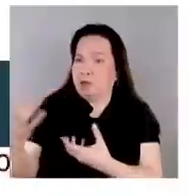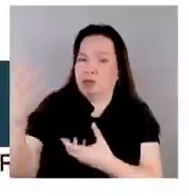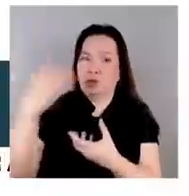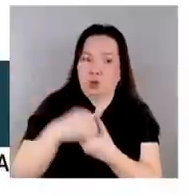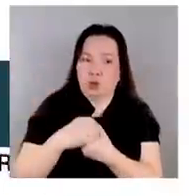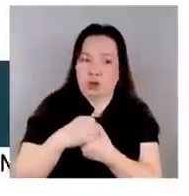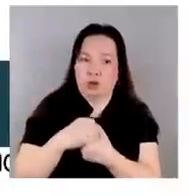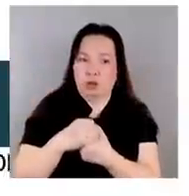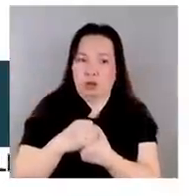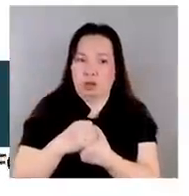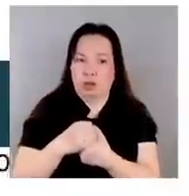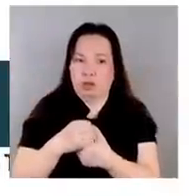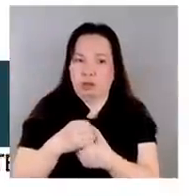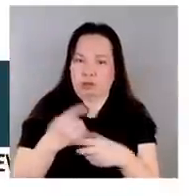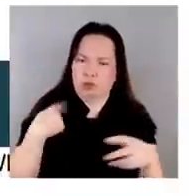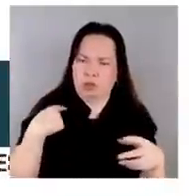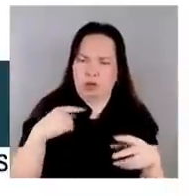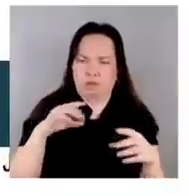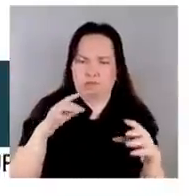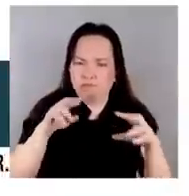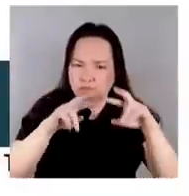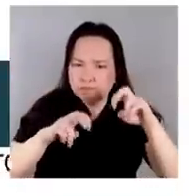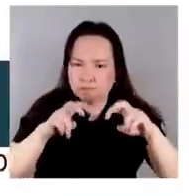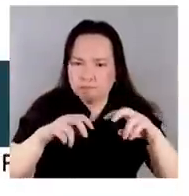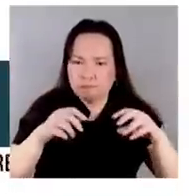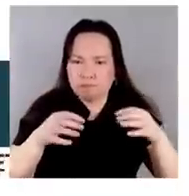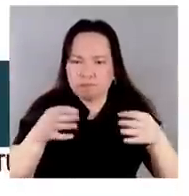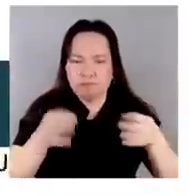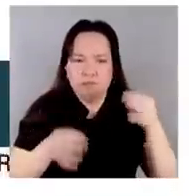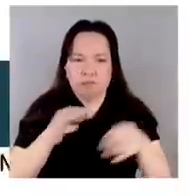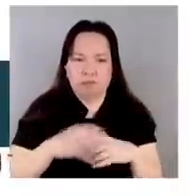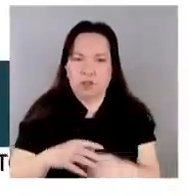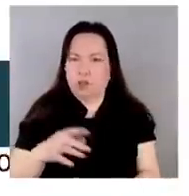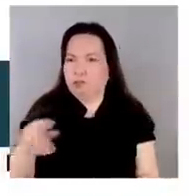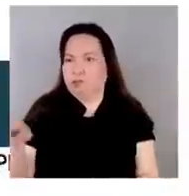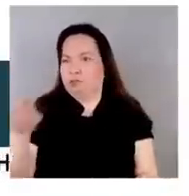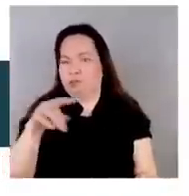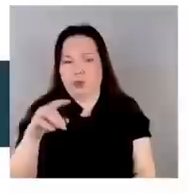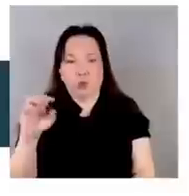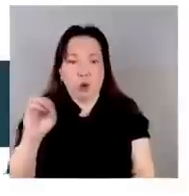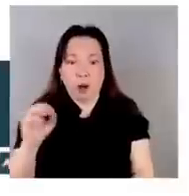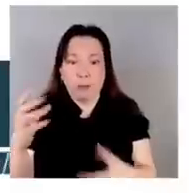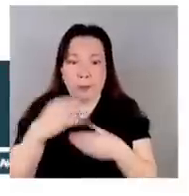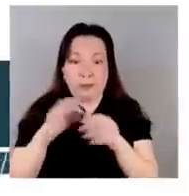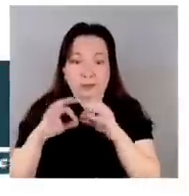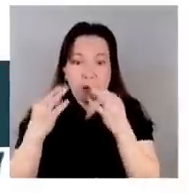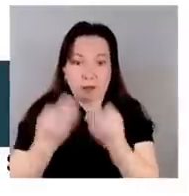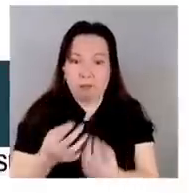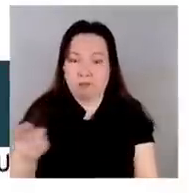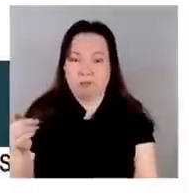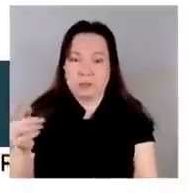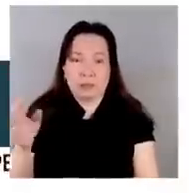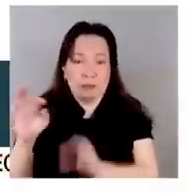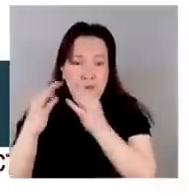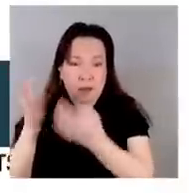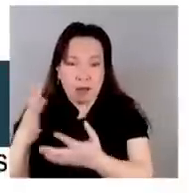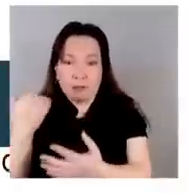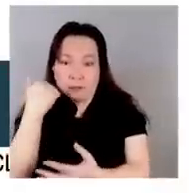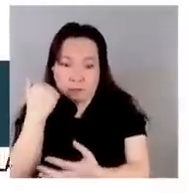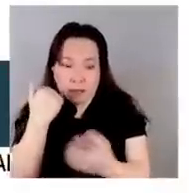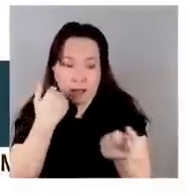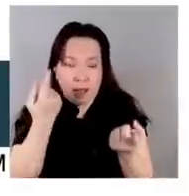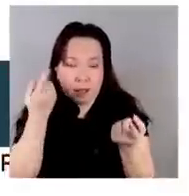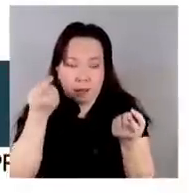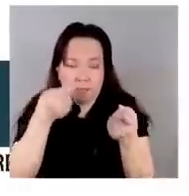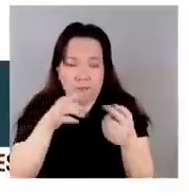in these cases. He says there's non-participation, they're not willing to participate, but why do you